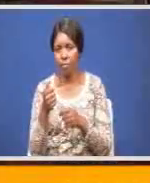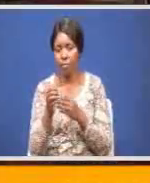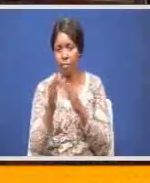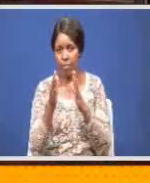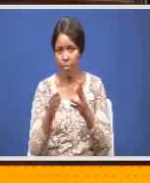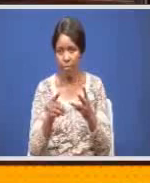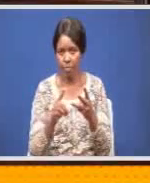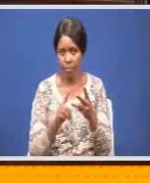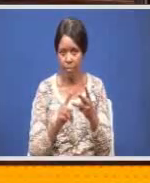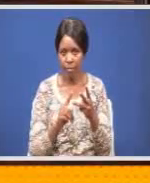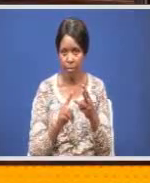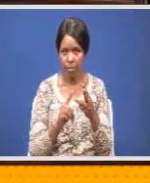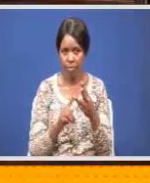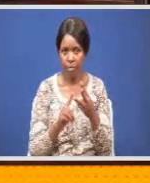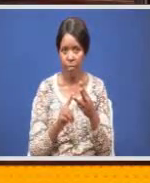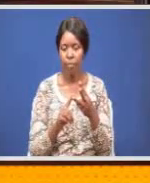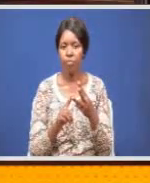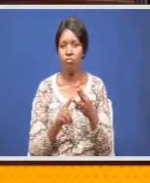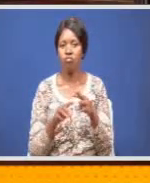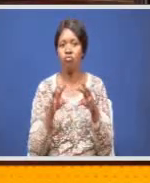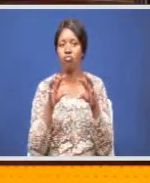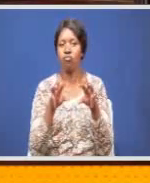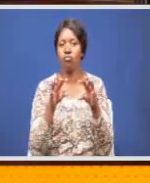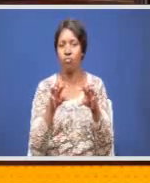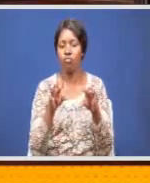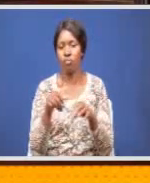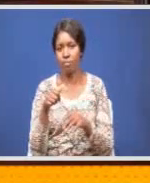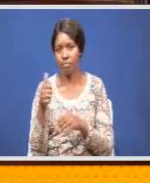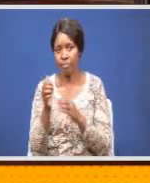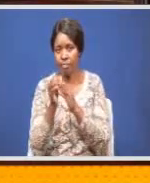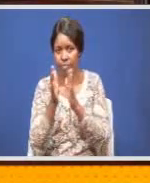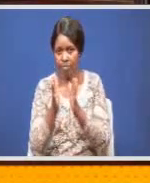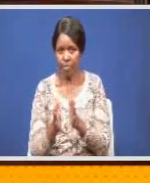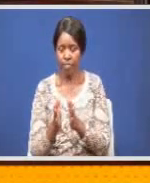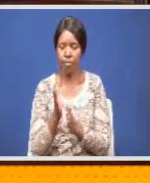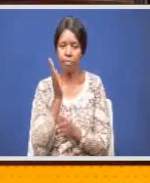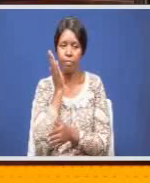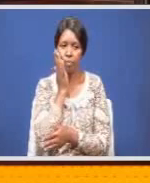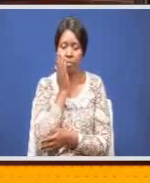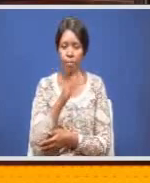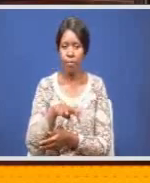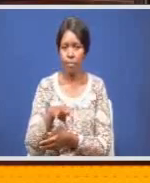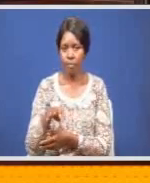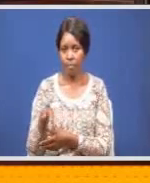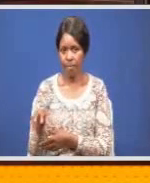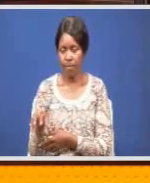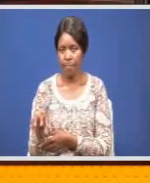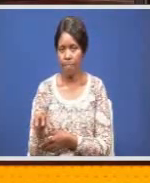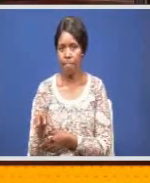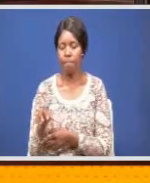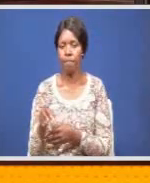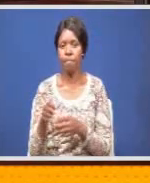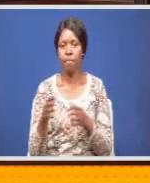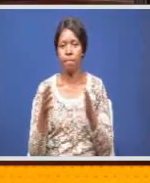number three, bullying, verification, and demean other leaders. The governor, our excellency, Kawira Mwangaza, has